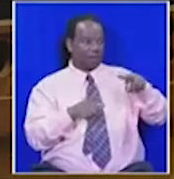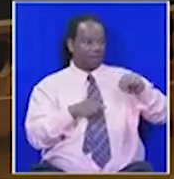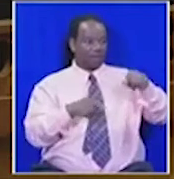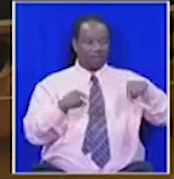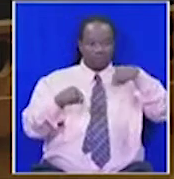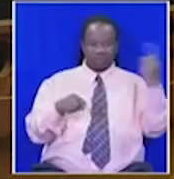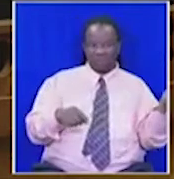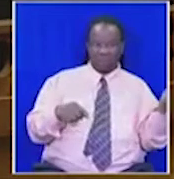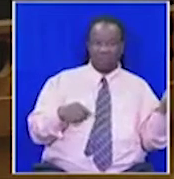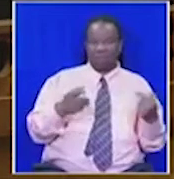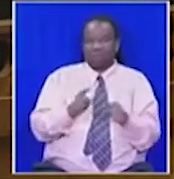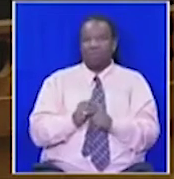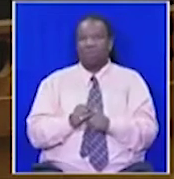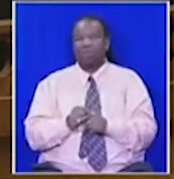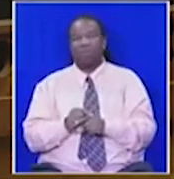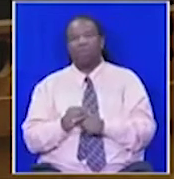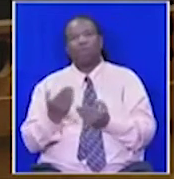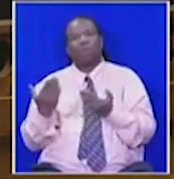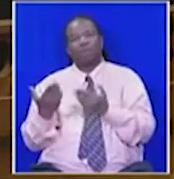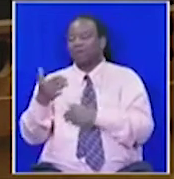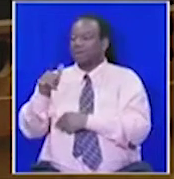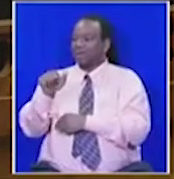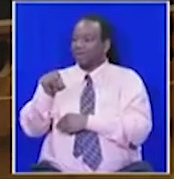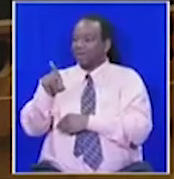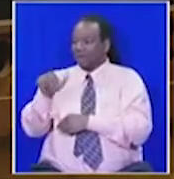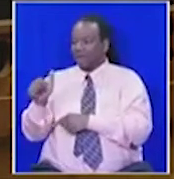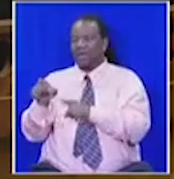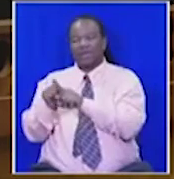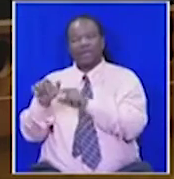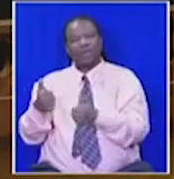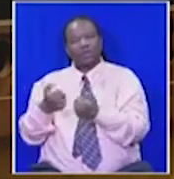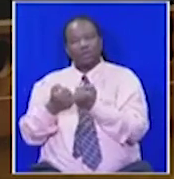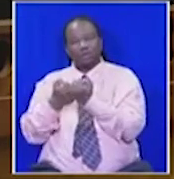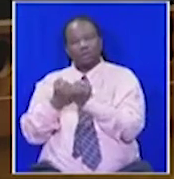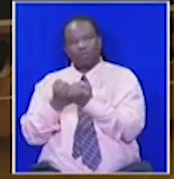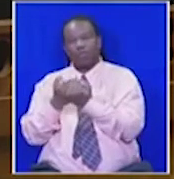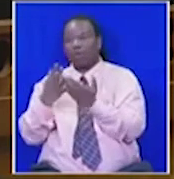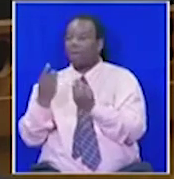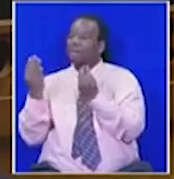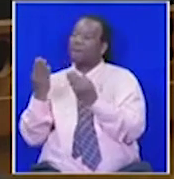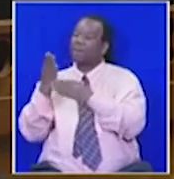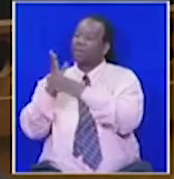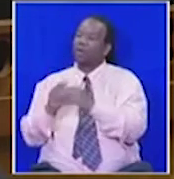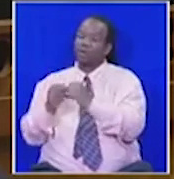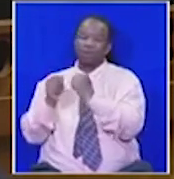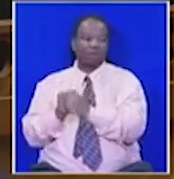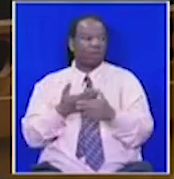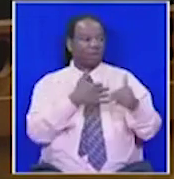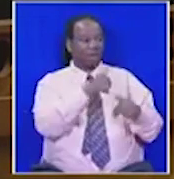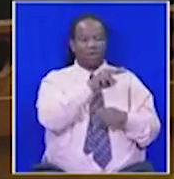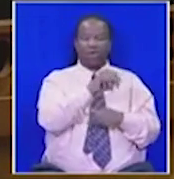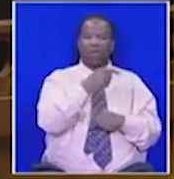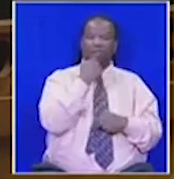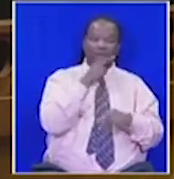against increasing student grants. The DA voted to fully fund the Office of the Public Protector, but the ANC